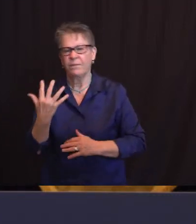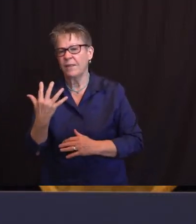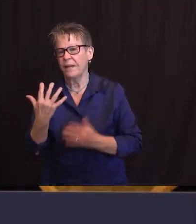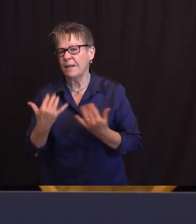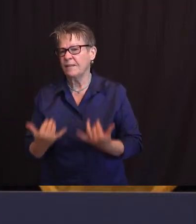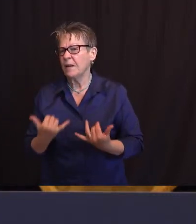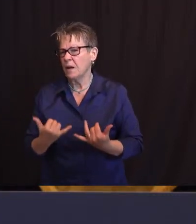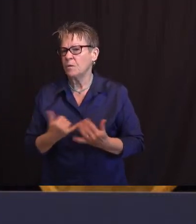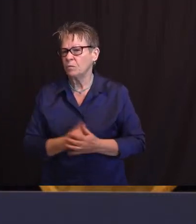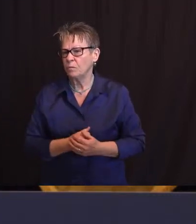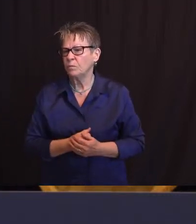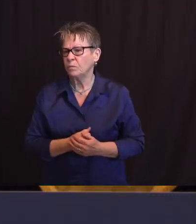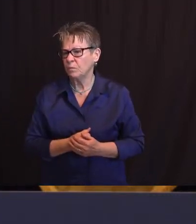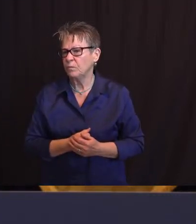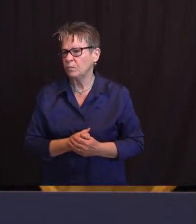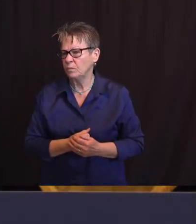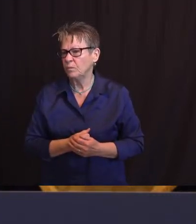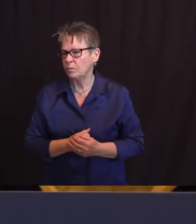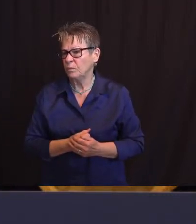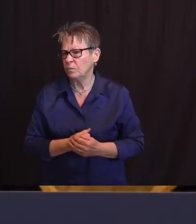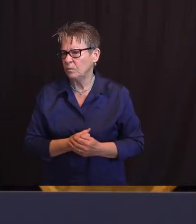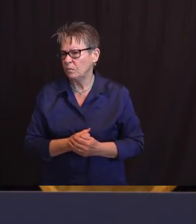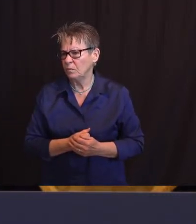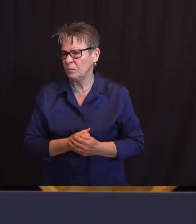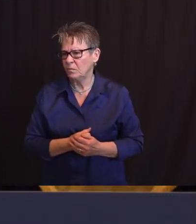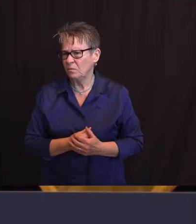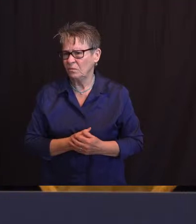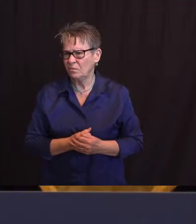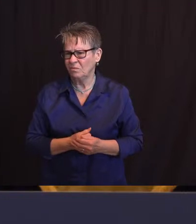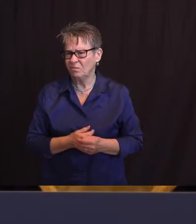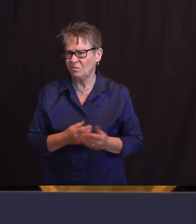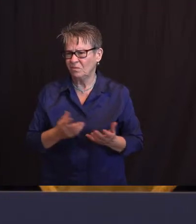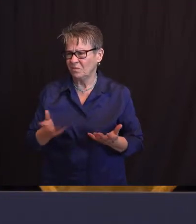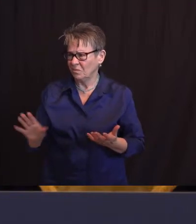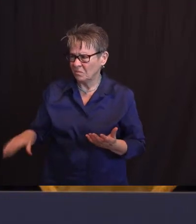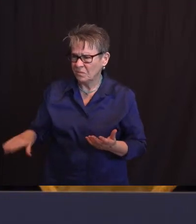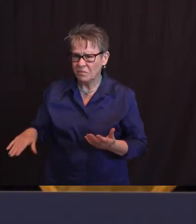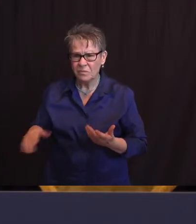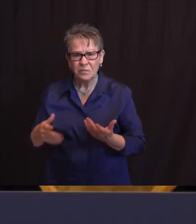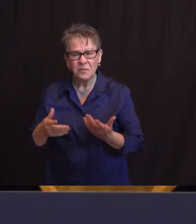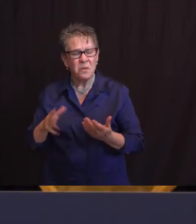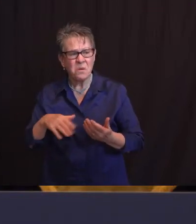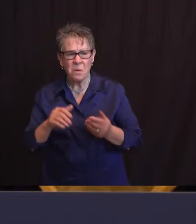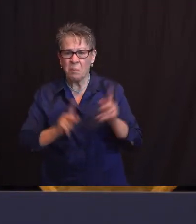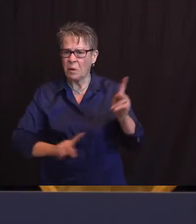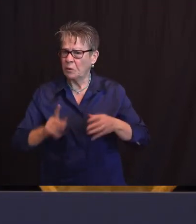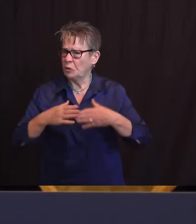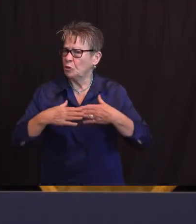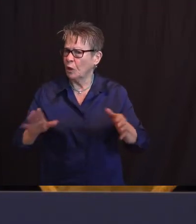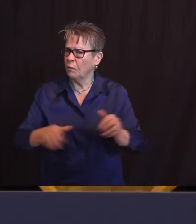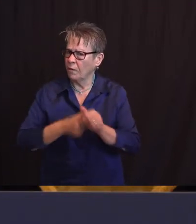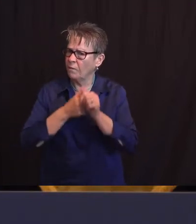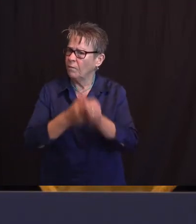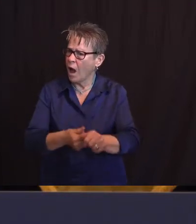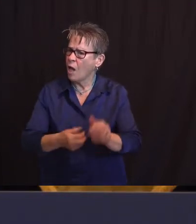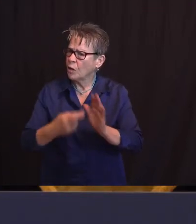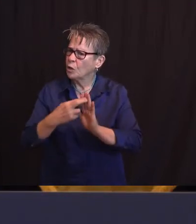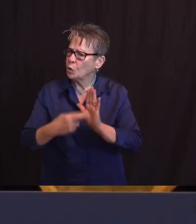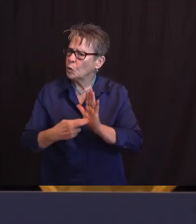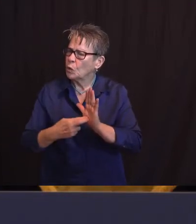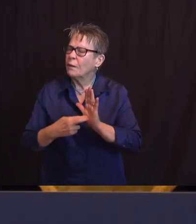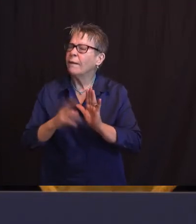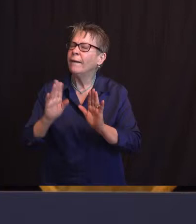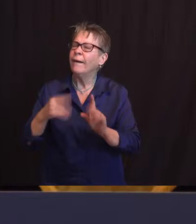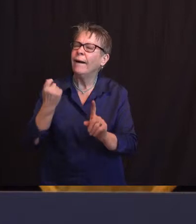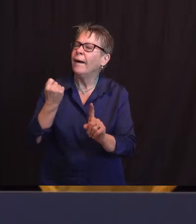Folks generally, to Pat's point on compliance, generally, there are exceptions, few too many high school parties we're hearing about, but for the most part, folks